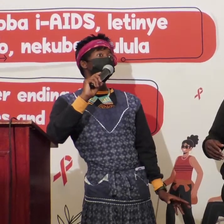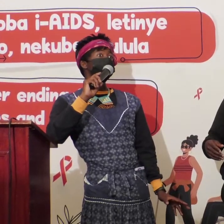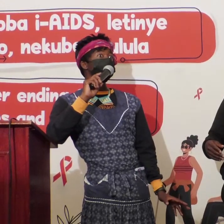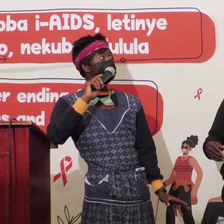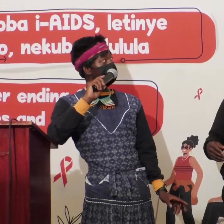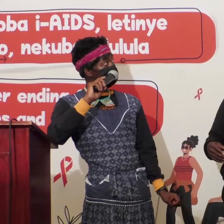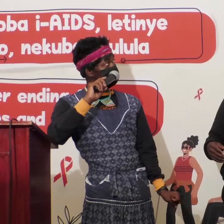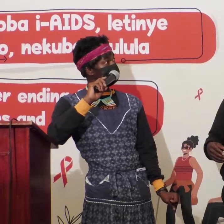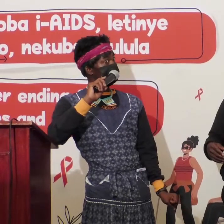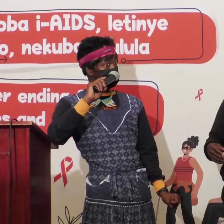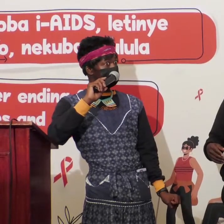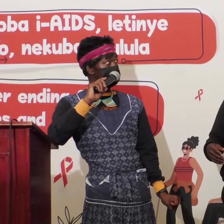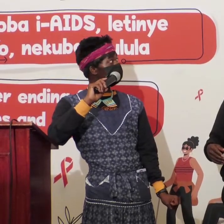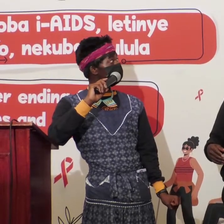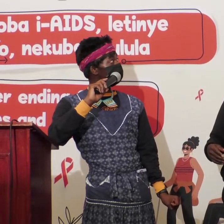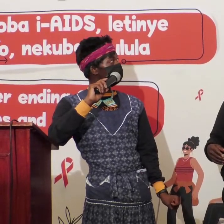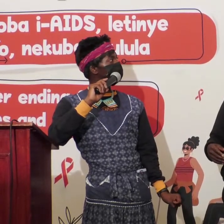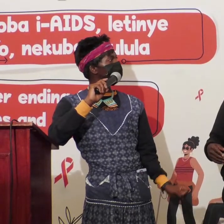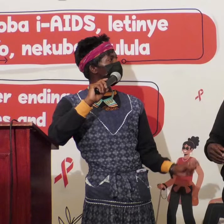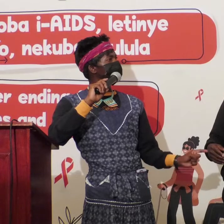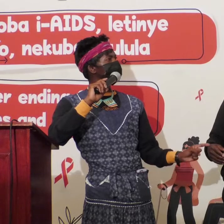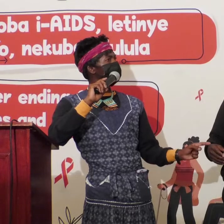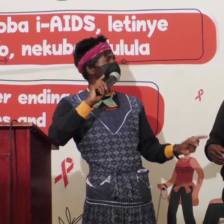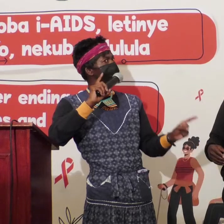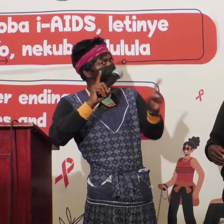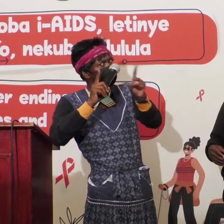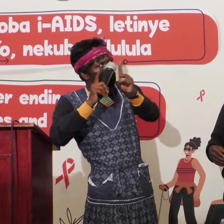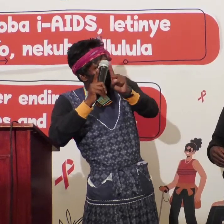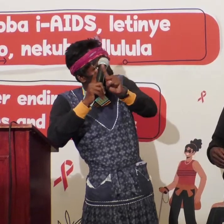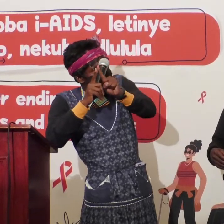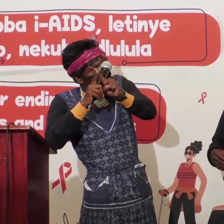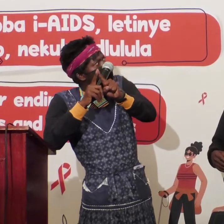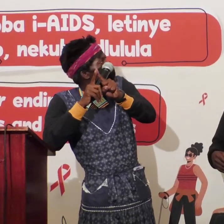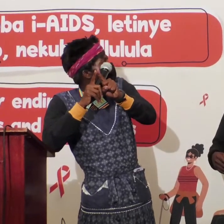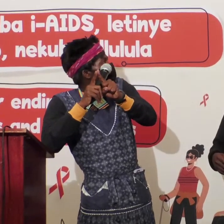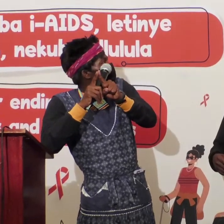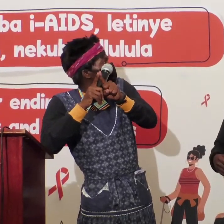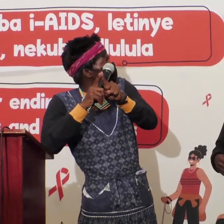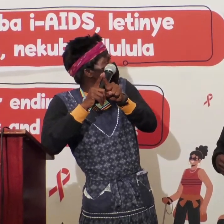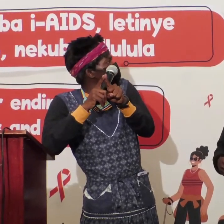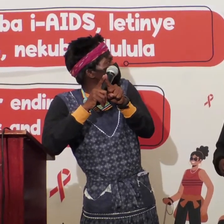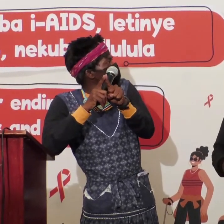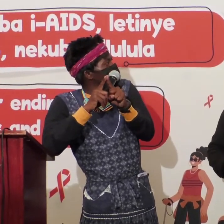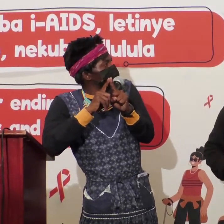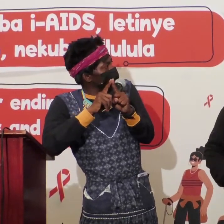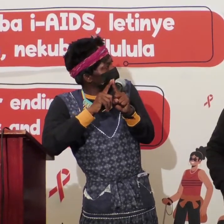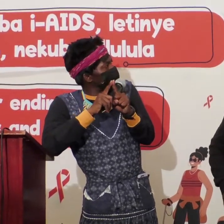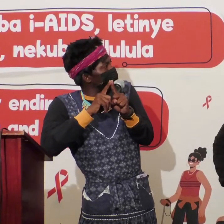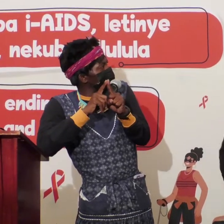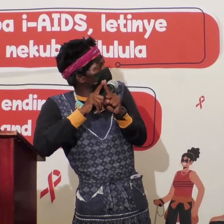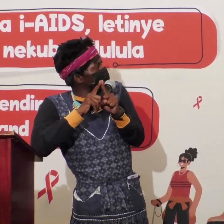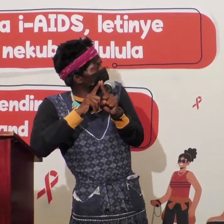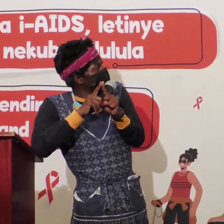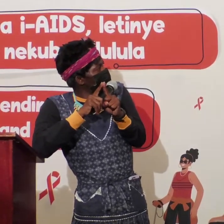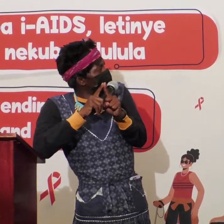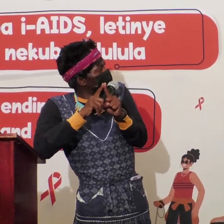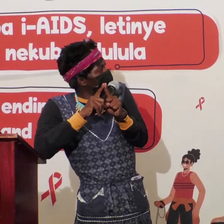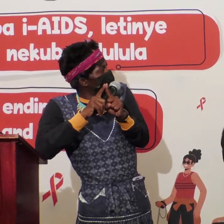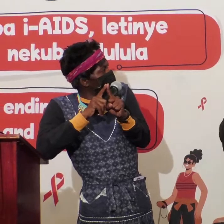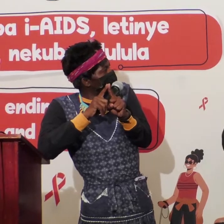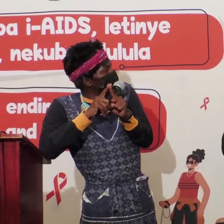silwane Mangweni vele la kule tempilo. Phela angithi Simon abevela anjena phela na Jesu. Lo Simon Petro.